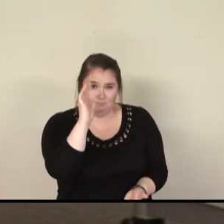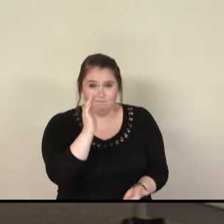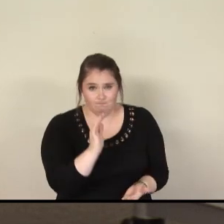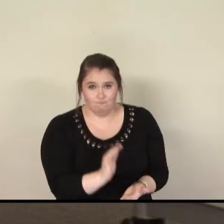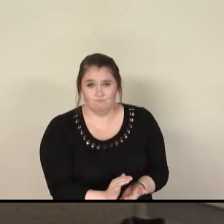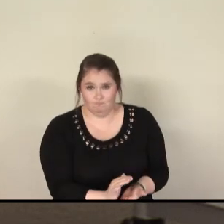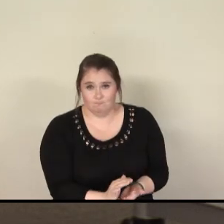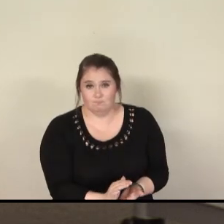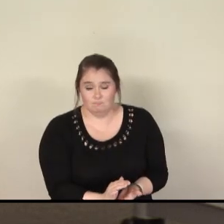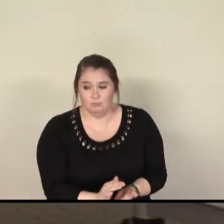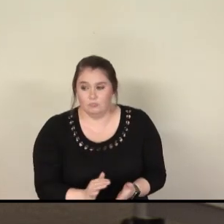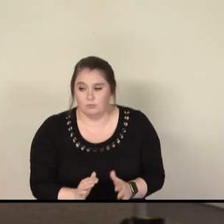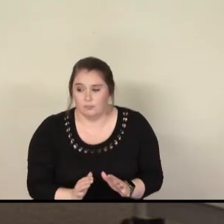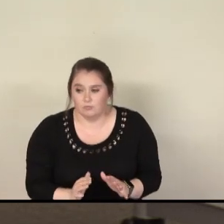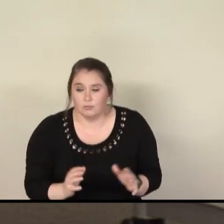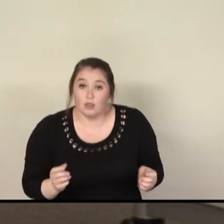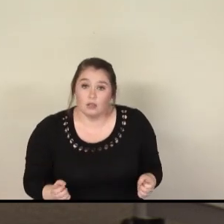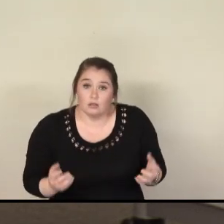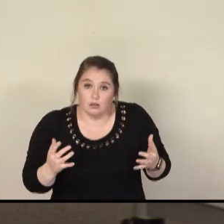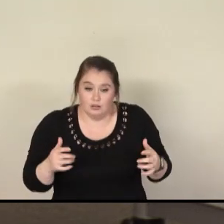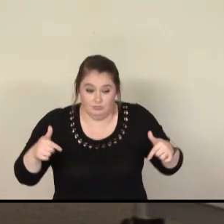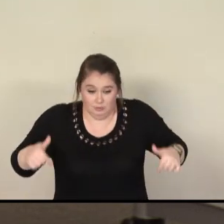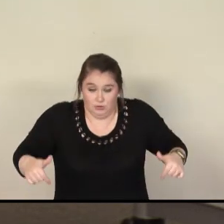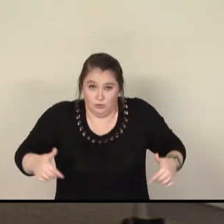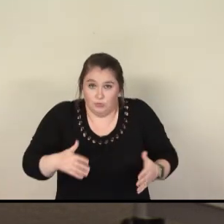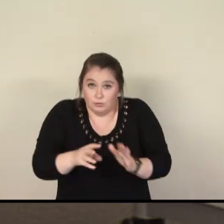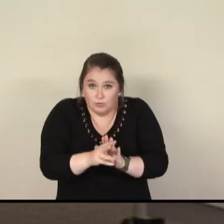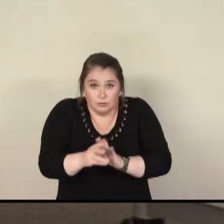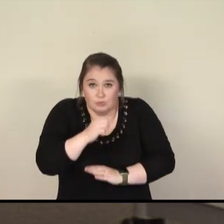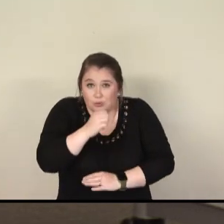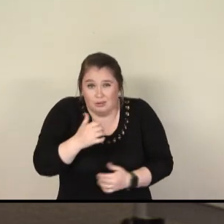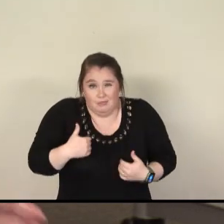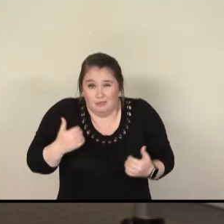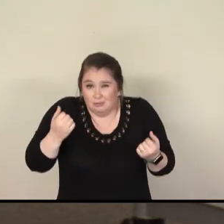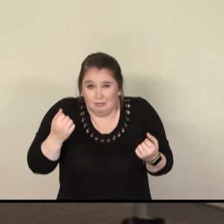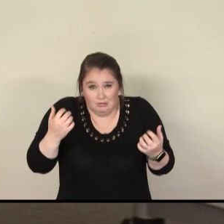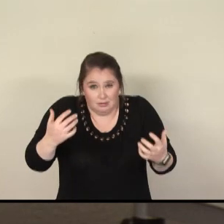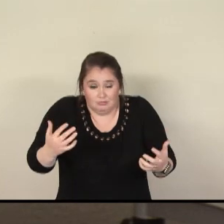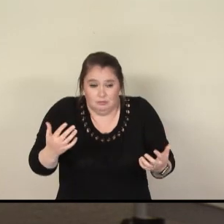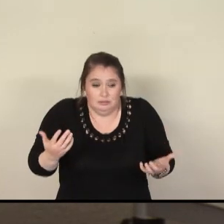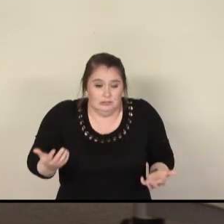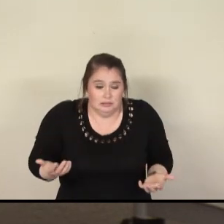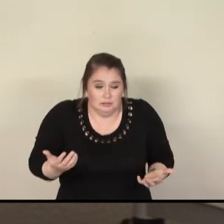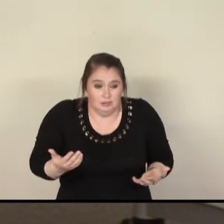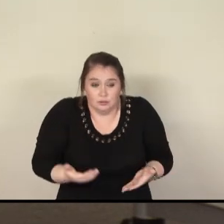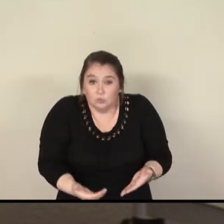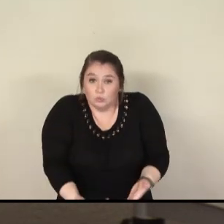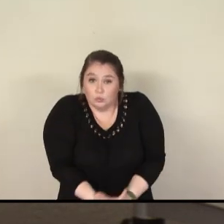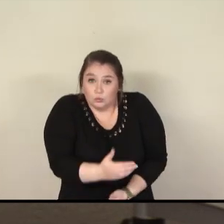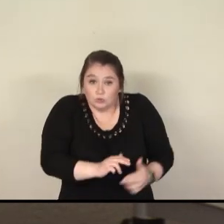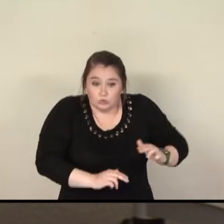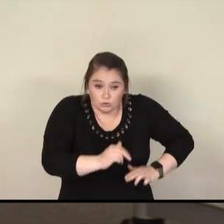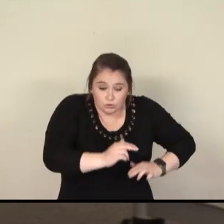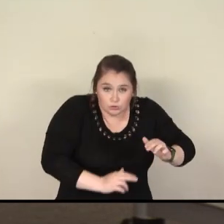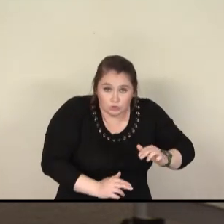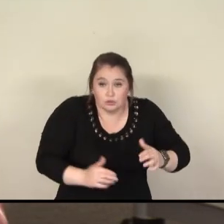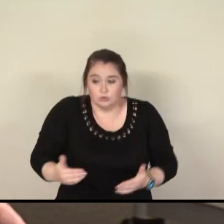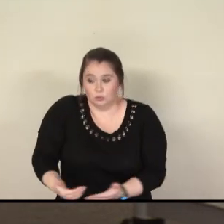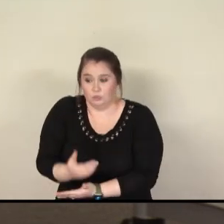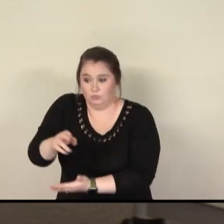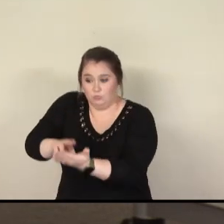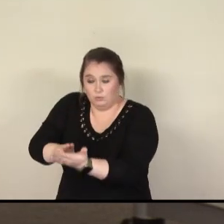of base in Waco right now for new construction, new